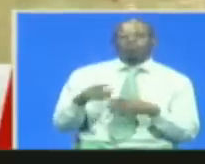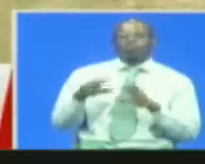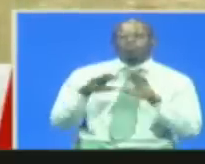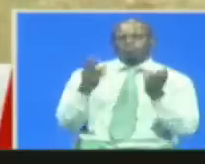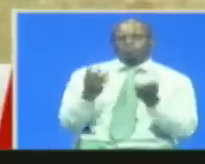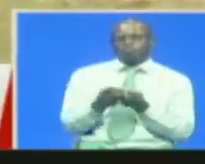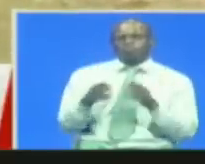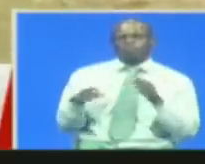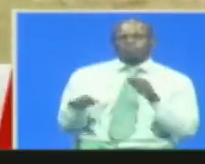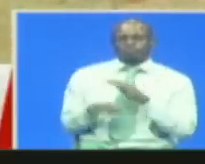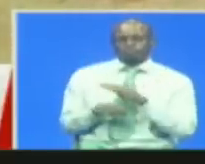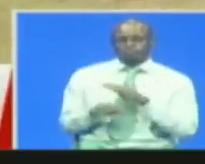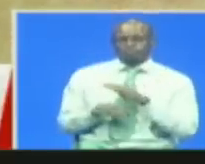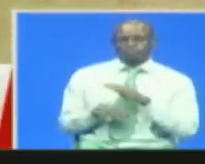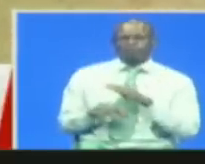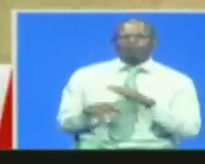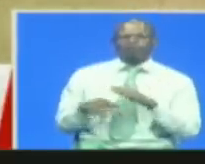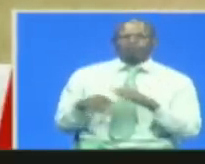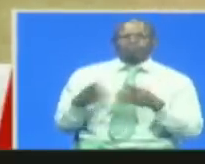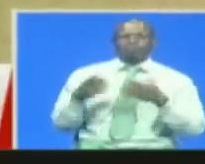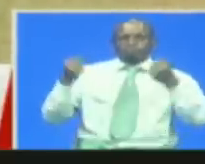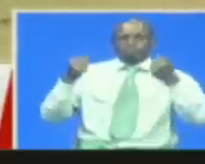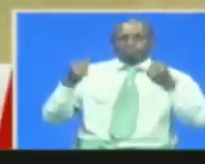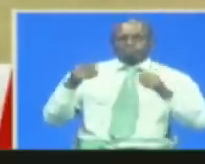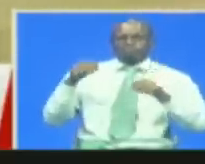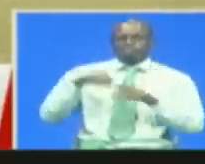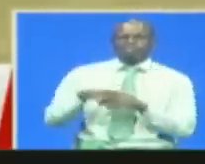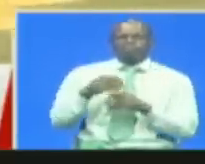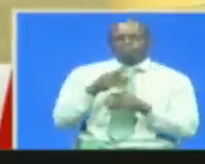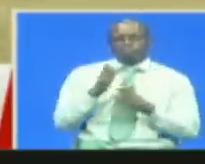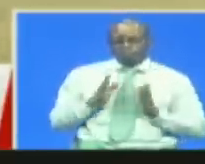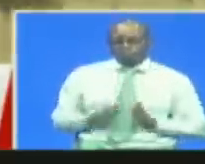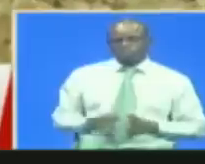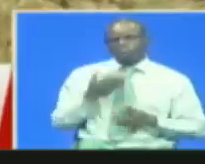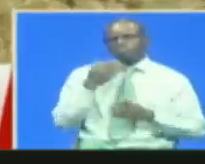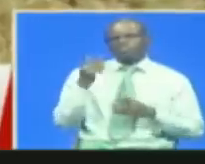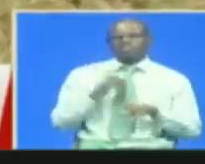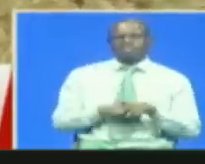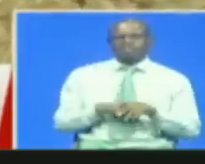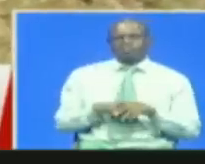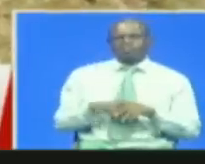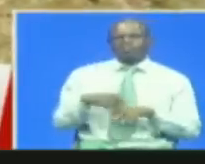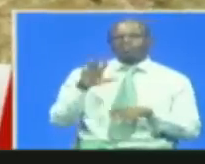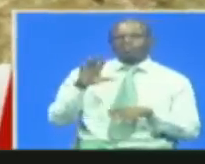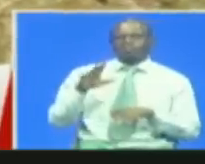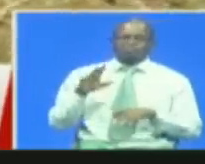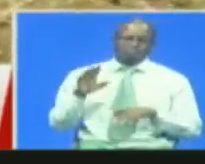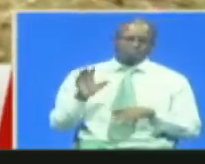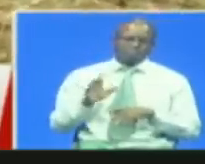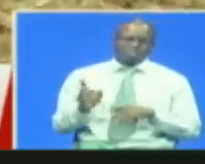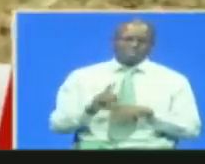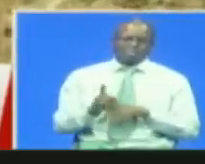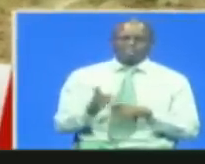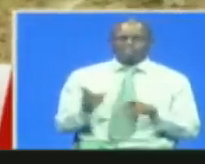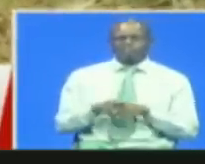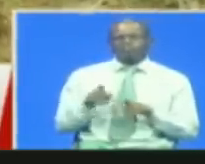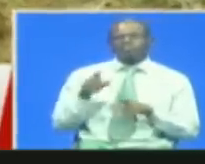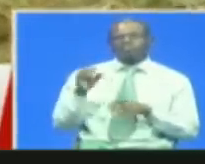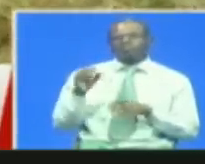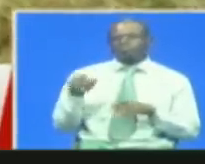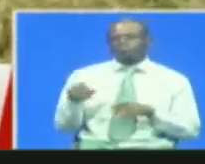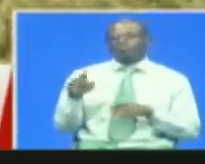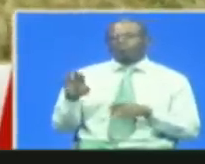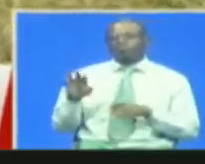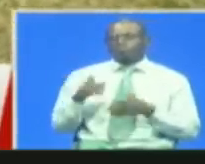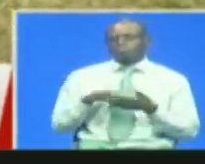meters title in a personal best time of 2 minutes 0.49 seconds, establishing herself as one of the world's top